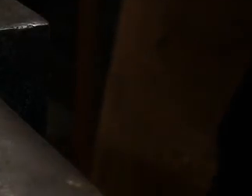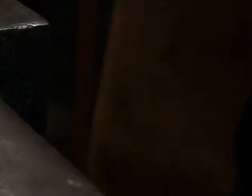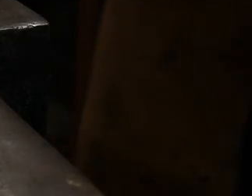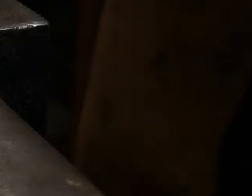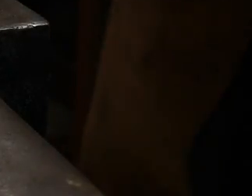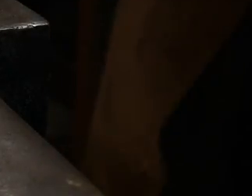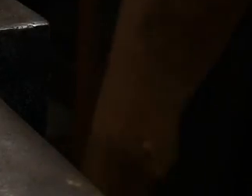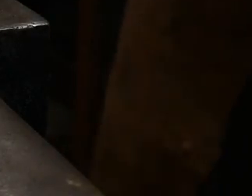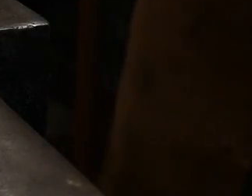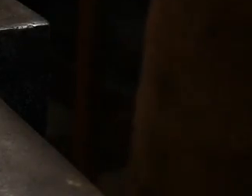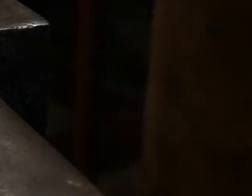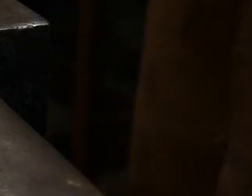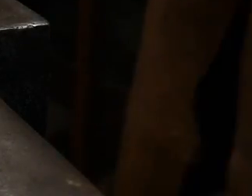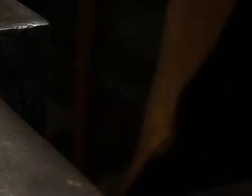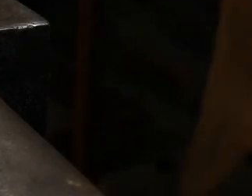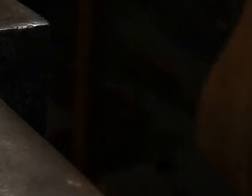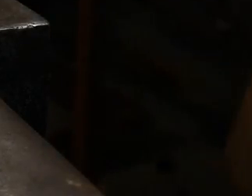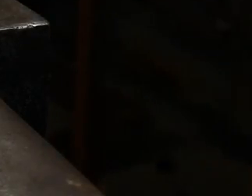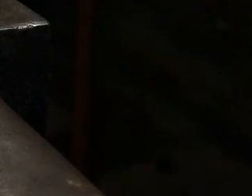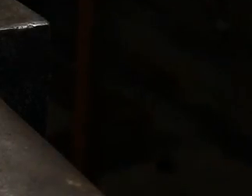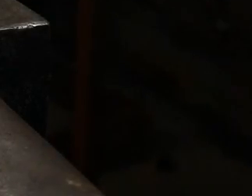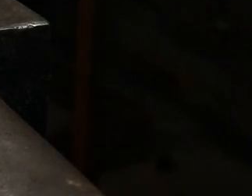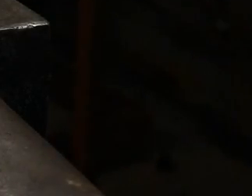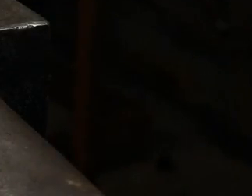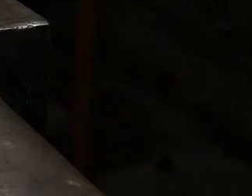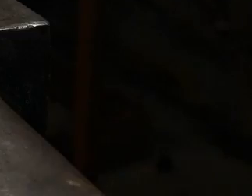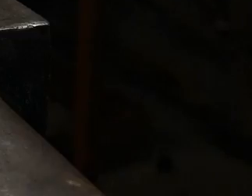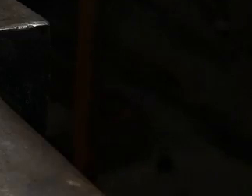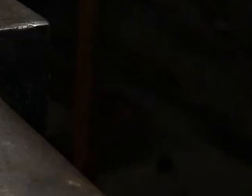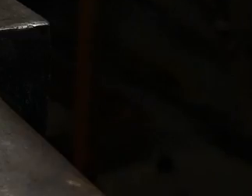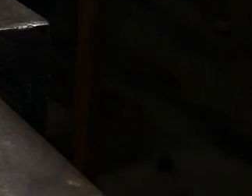lemon yellow the whole time. Because if you